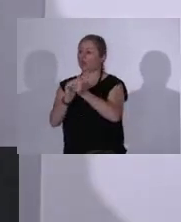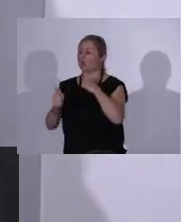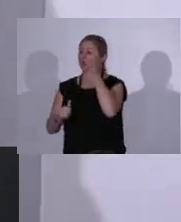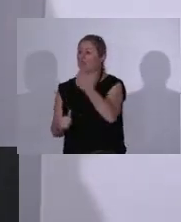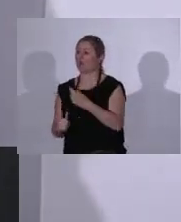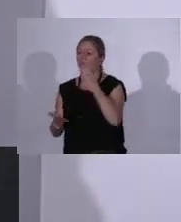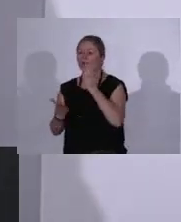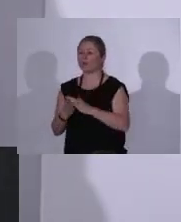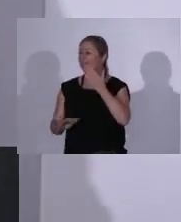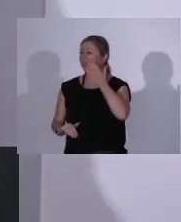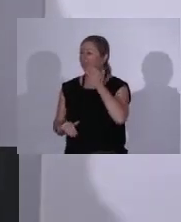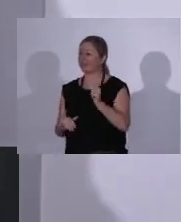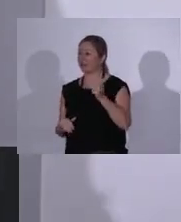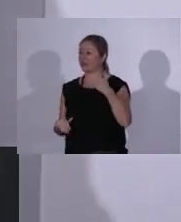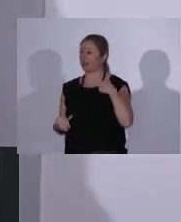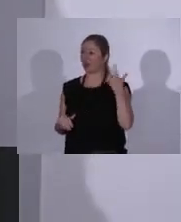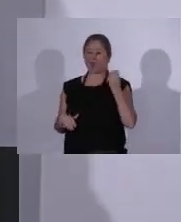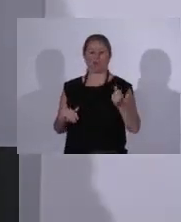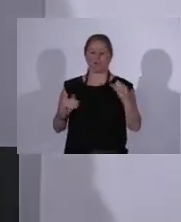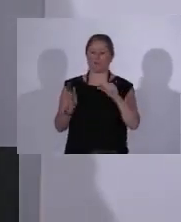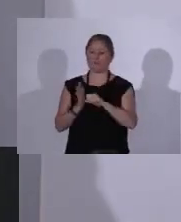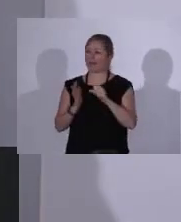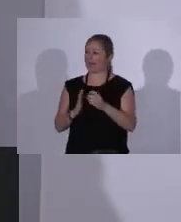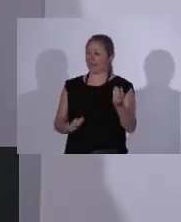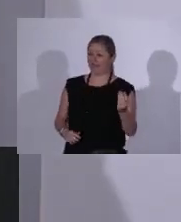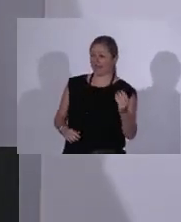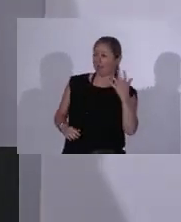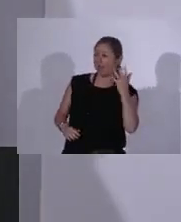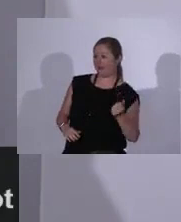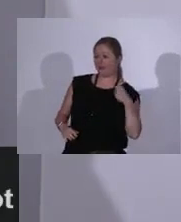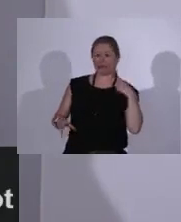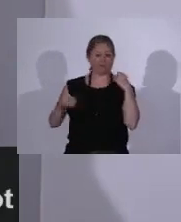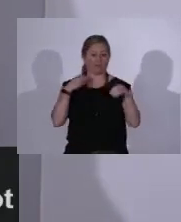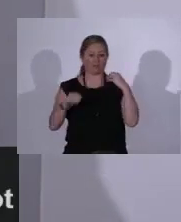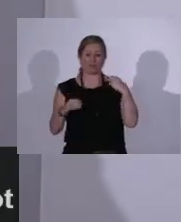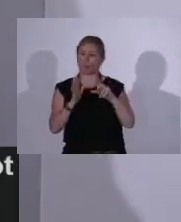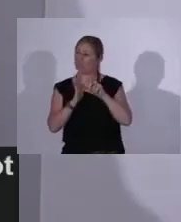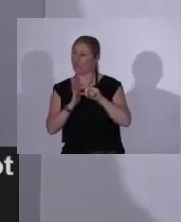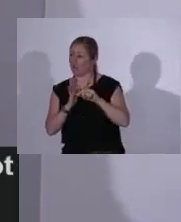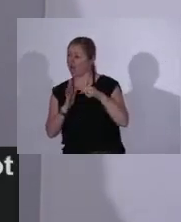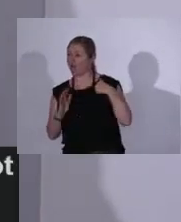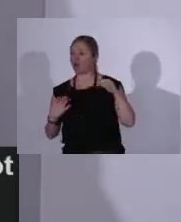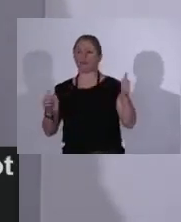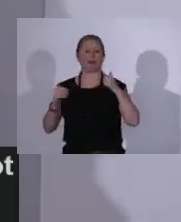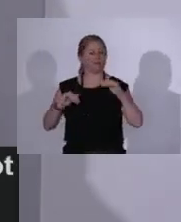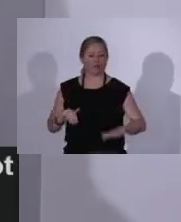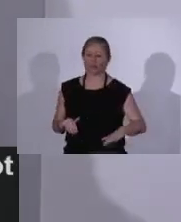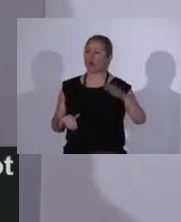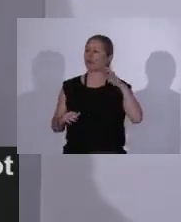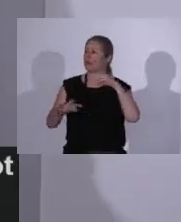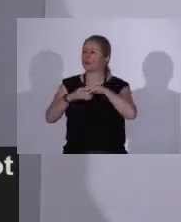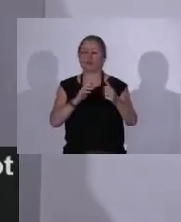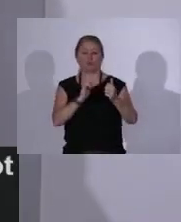matter, because I've got disposable income, I've got flexibility of time, I've played sport my whole life. But